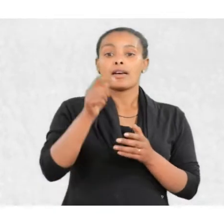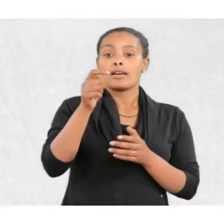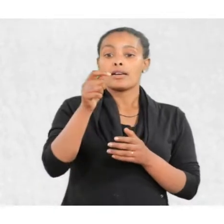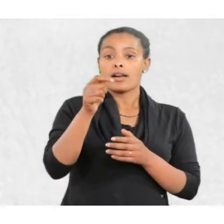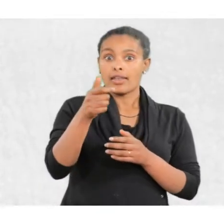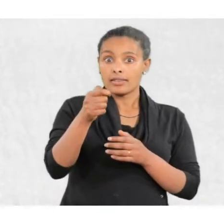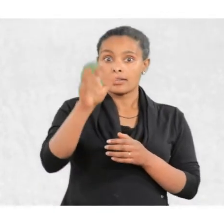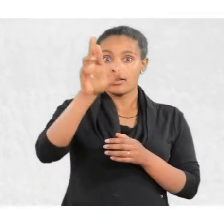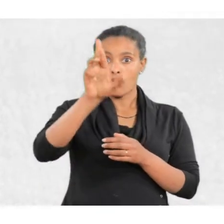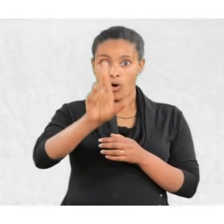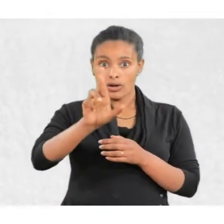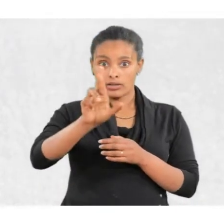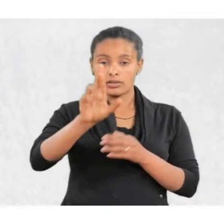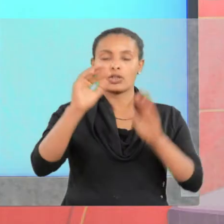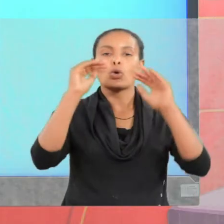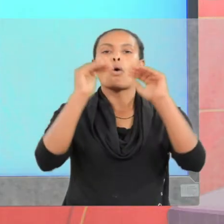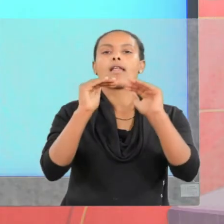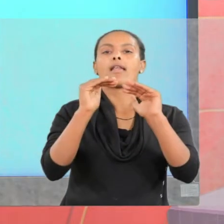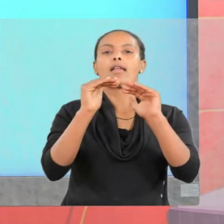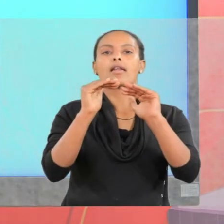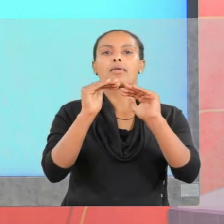Rates equal